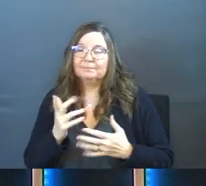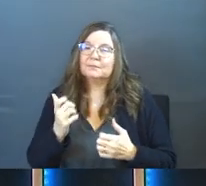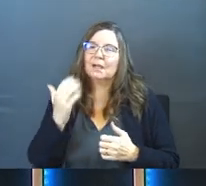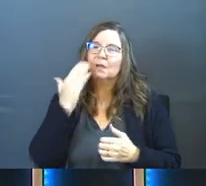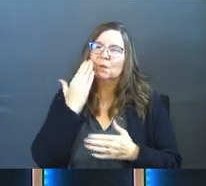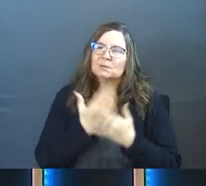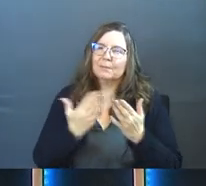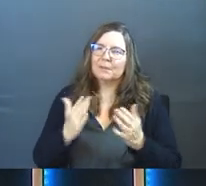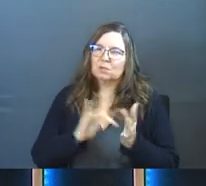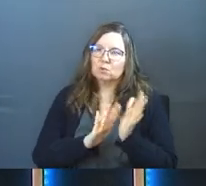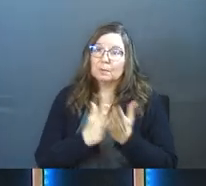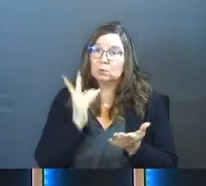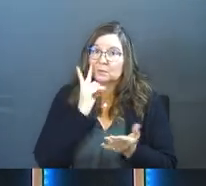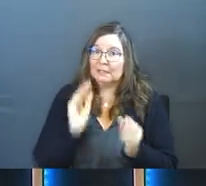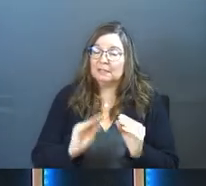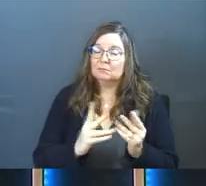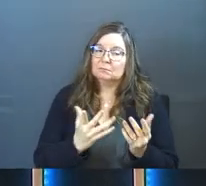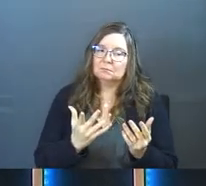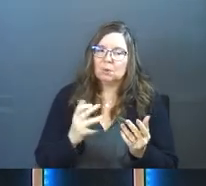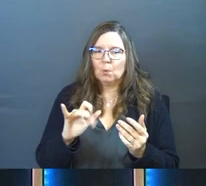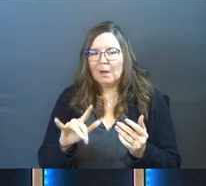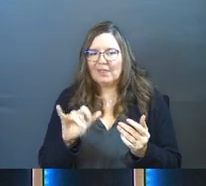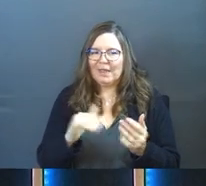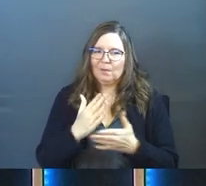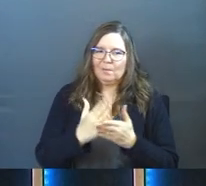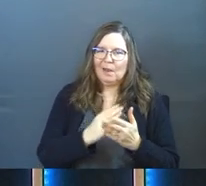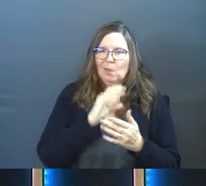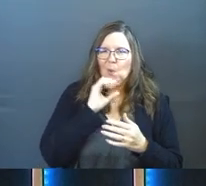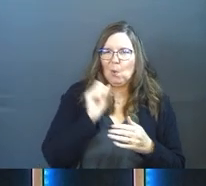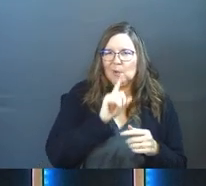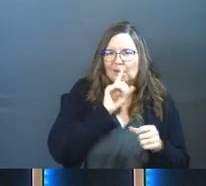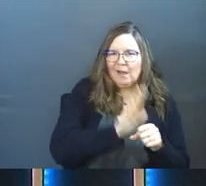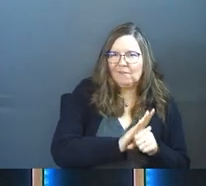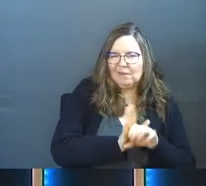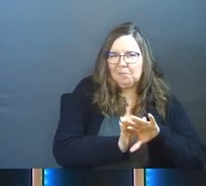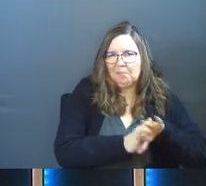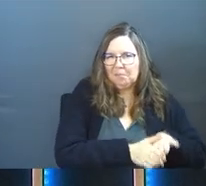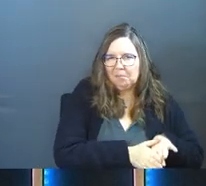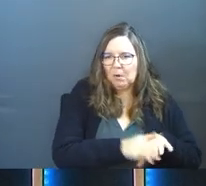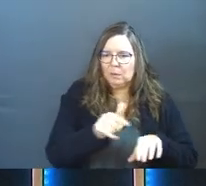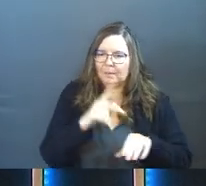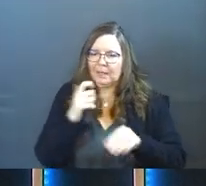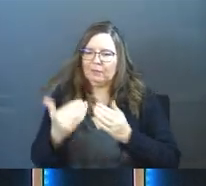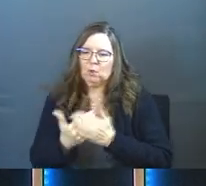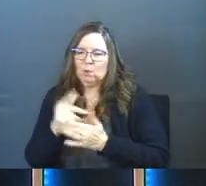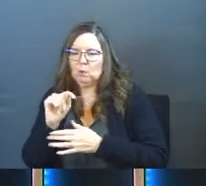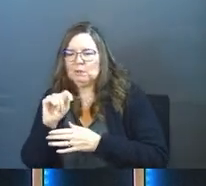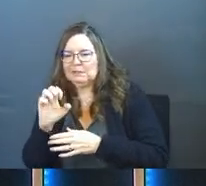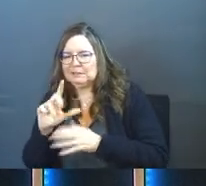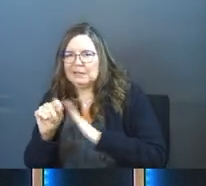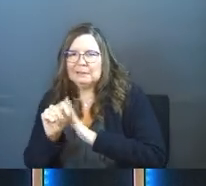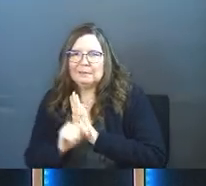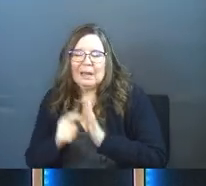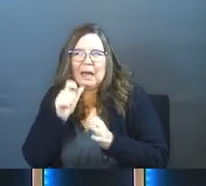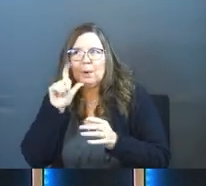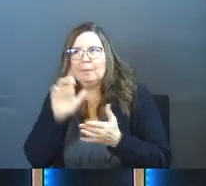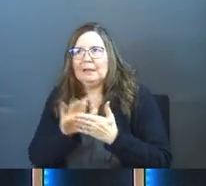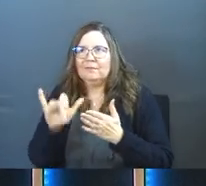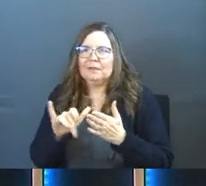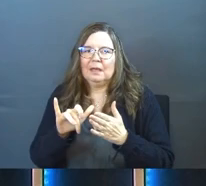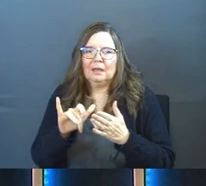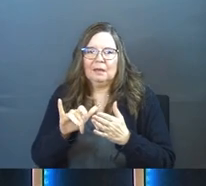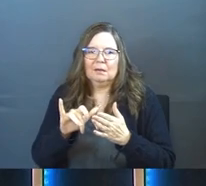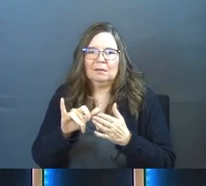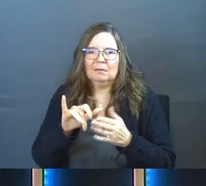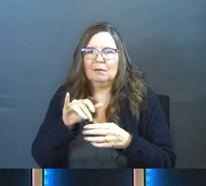some things in scripture, you can see, that was part of the old covenant, or this is because of the New Testament, or, man, I don't believe that tongues